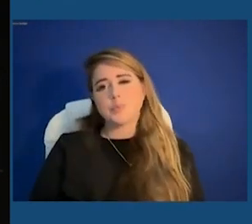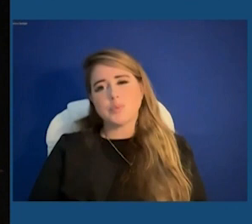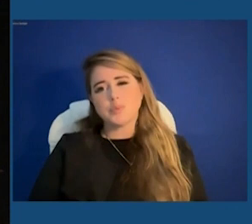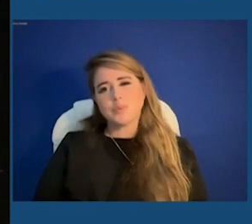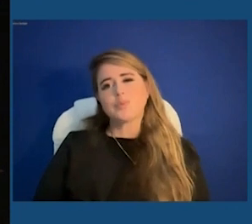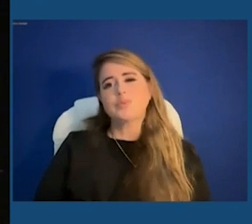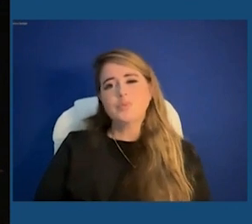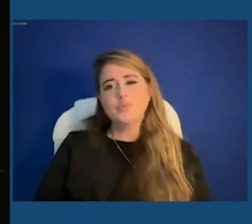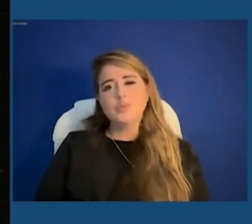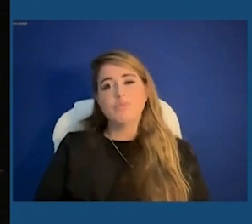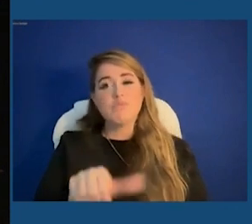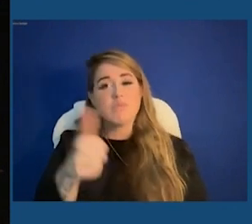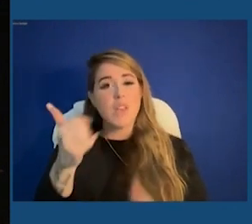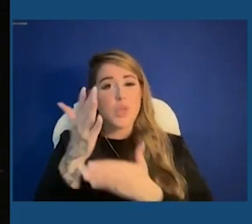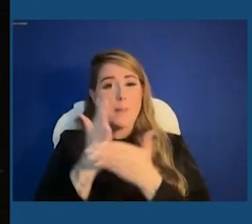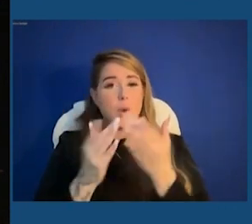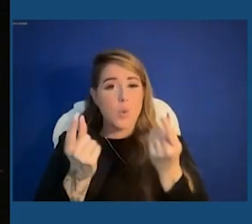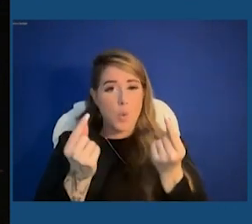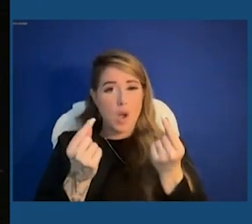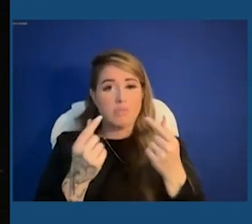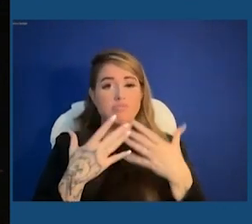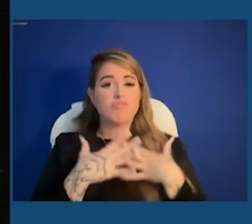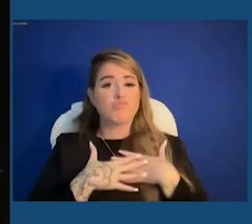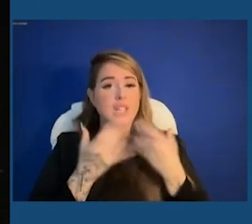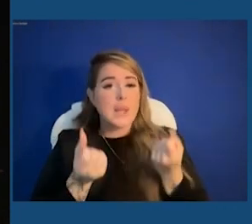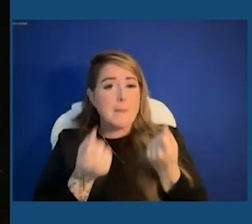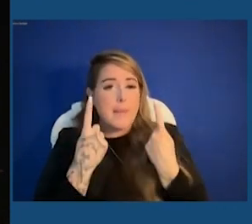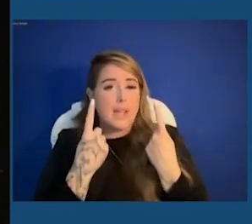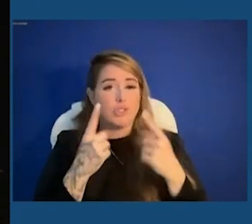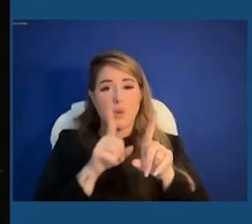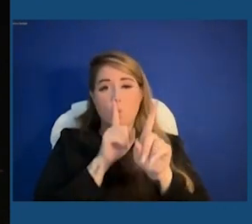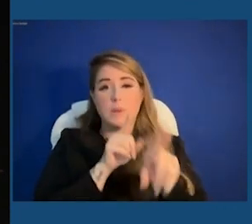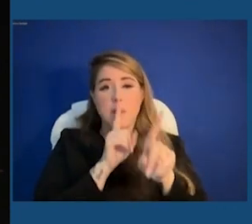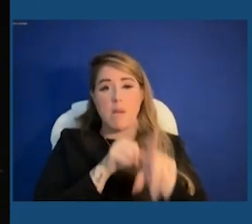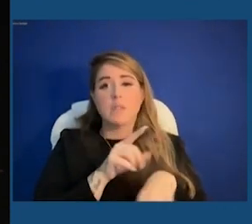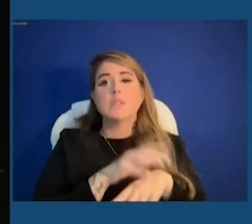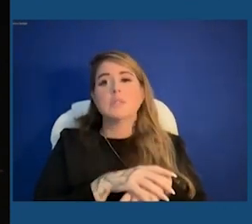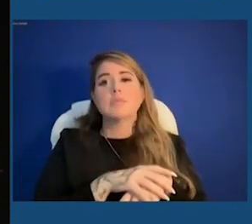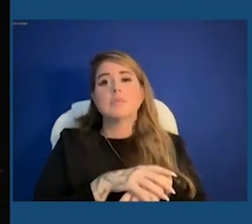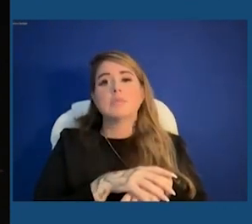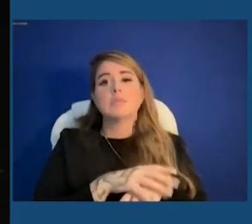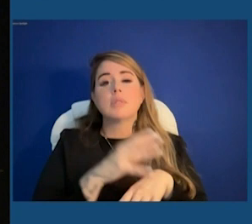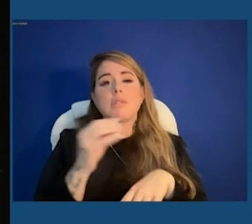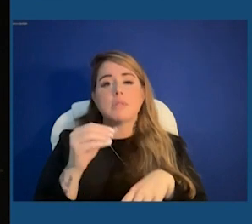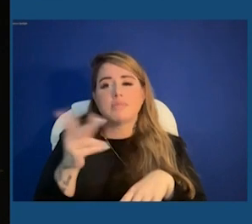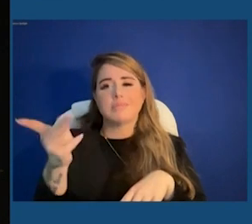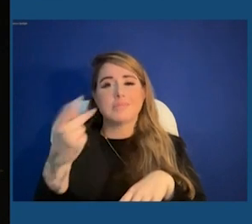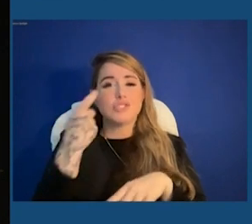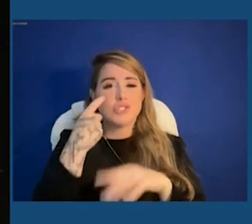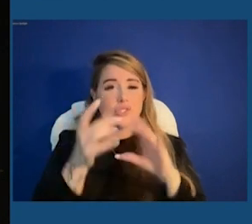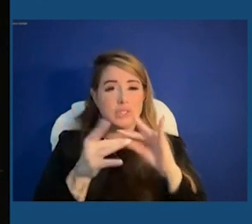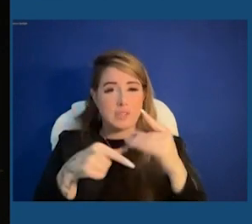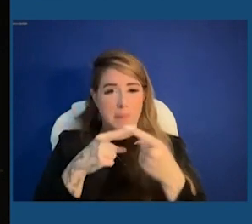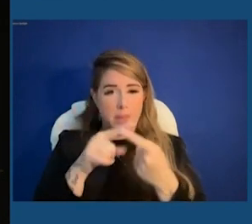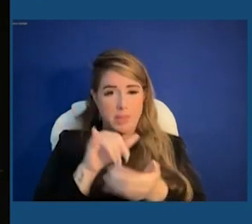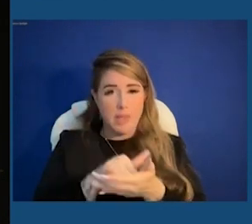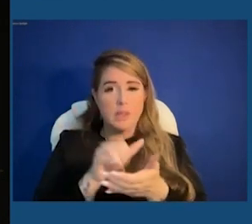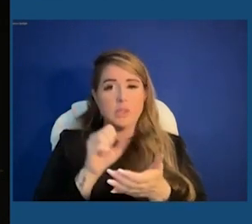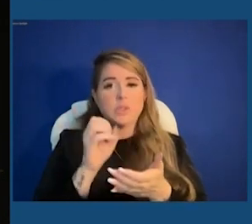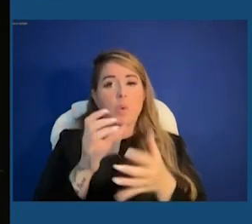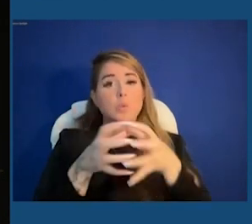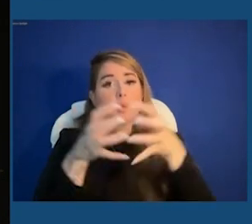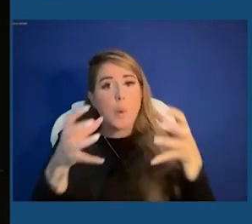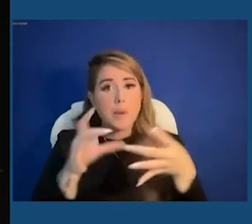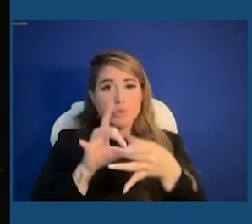other part of this is also the compassionate response, and Linda and Matthew talked about in their work so much about